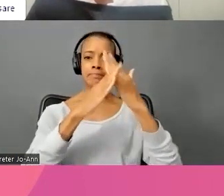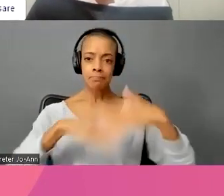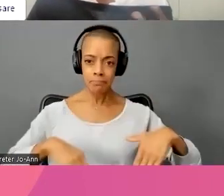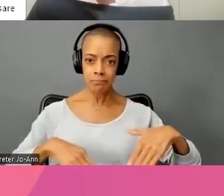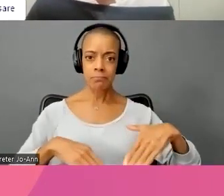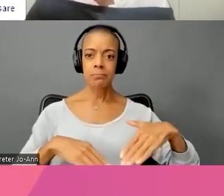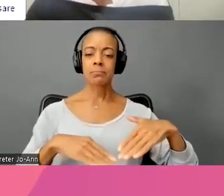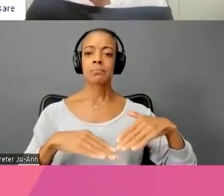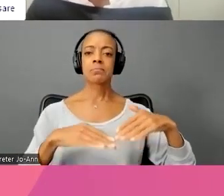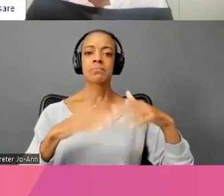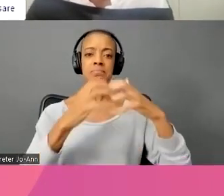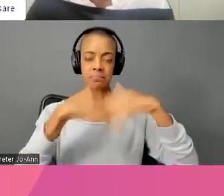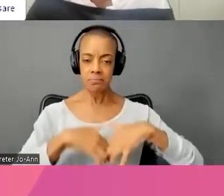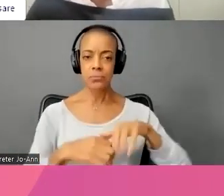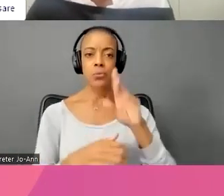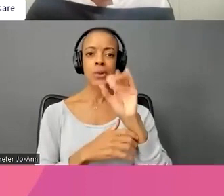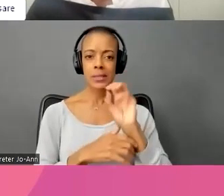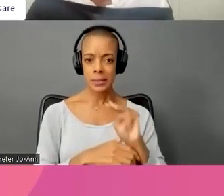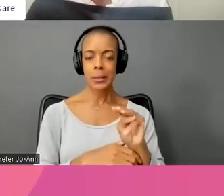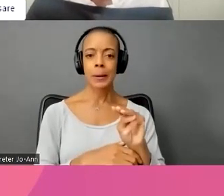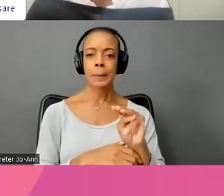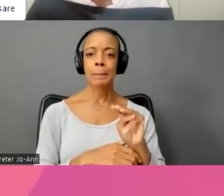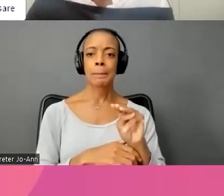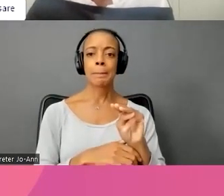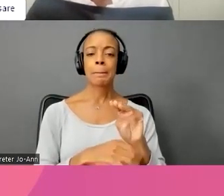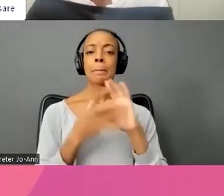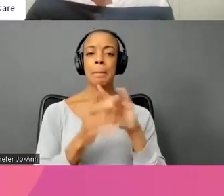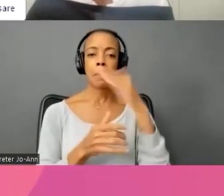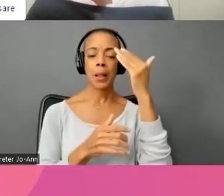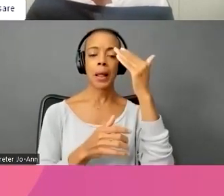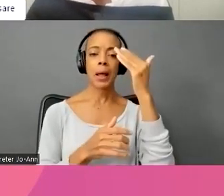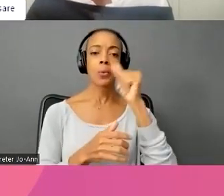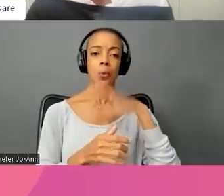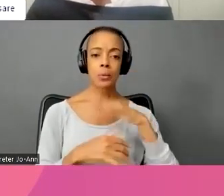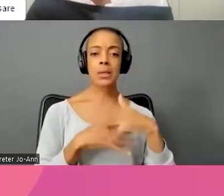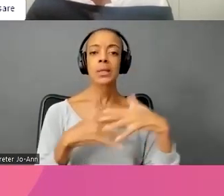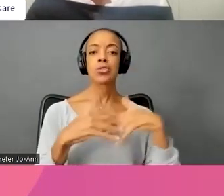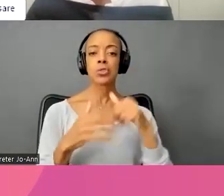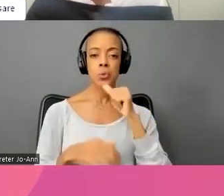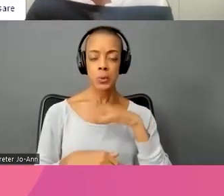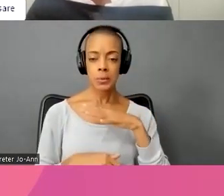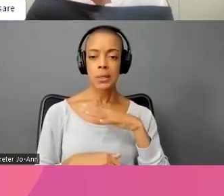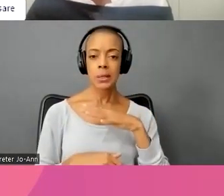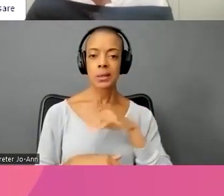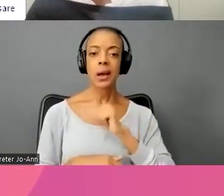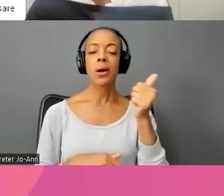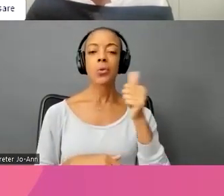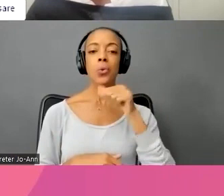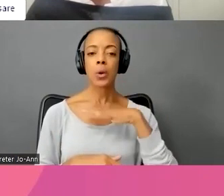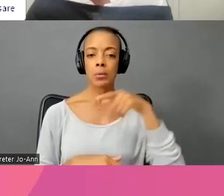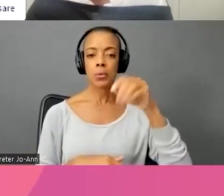in dismantling racism when it comes to Black women, Indigenous women, other women of